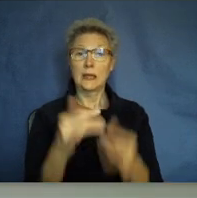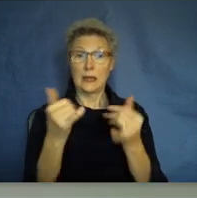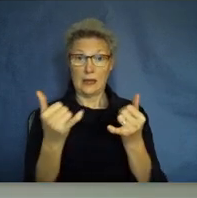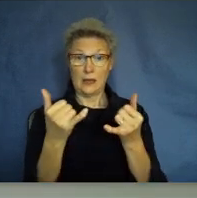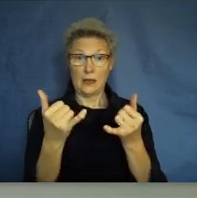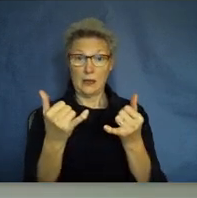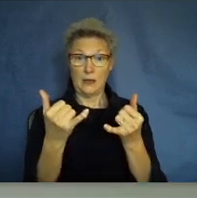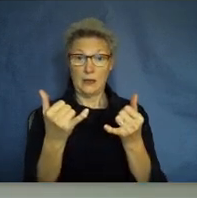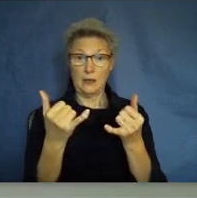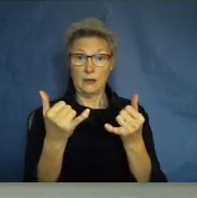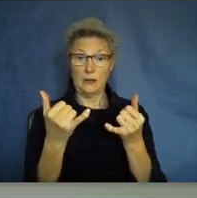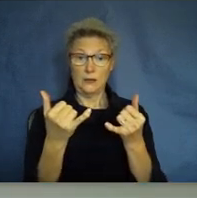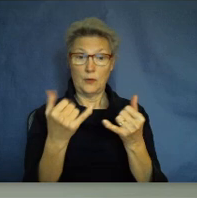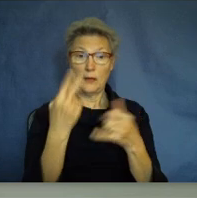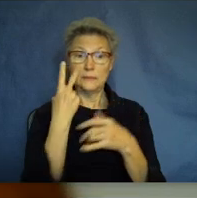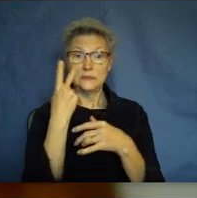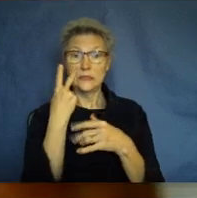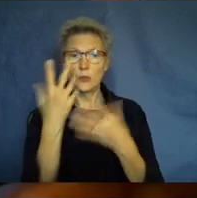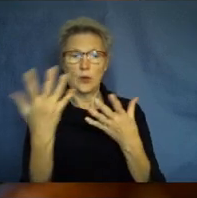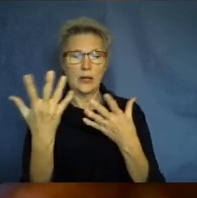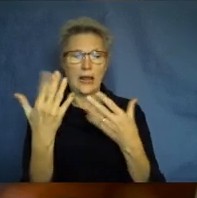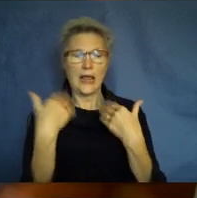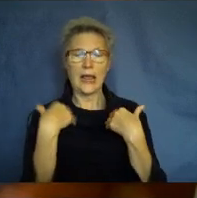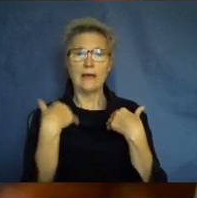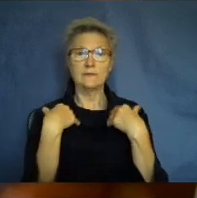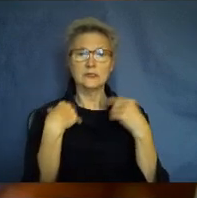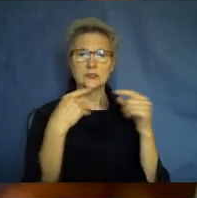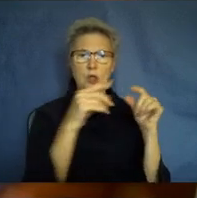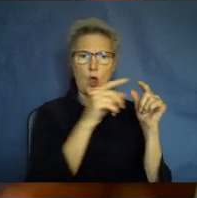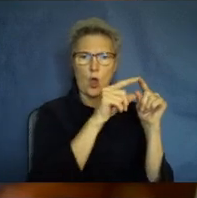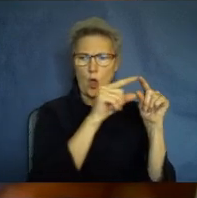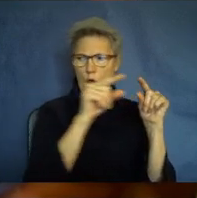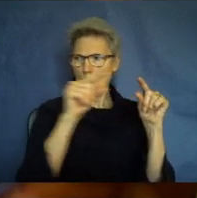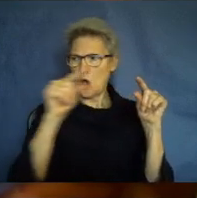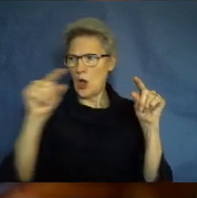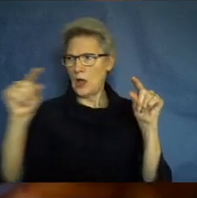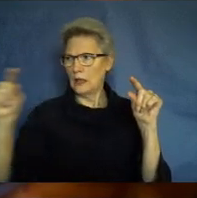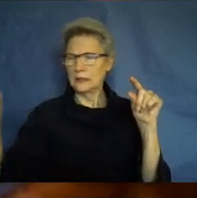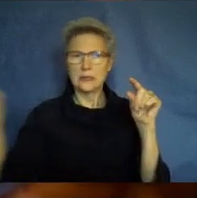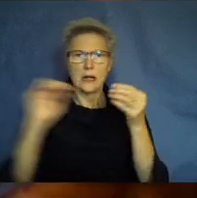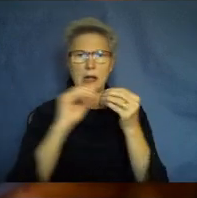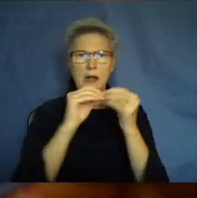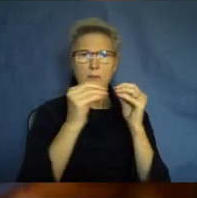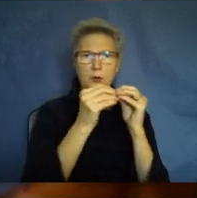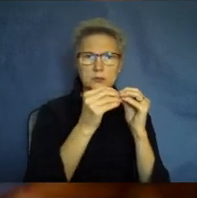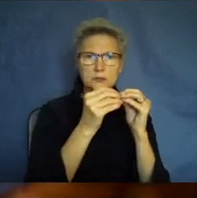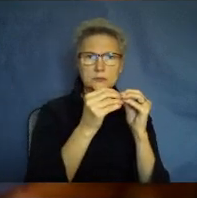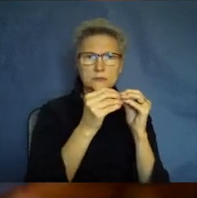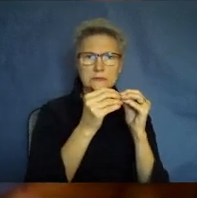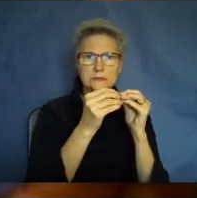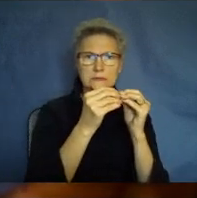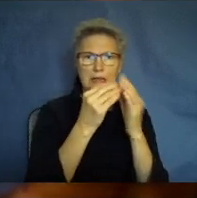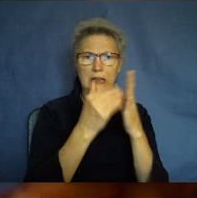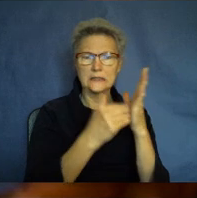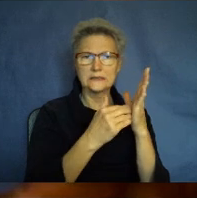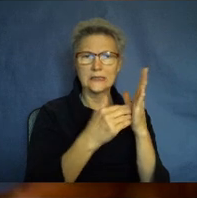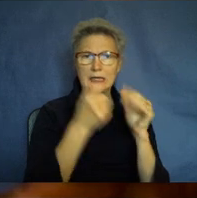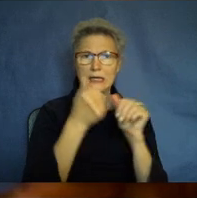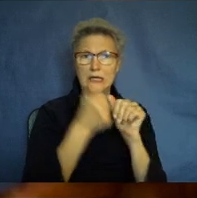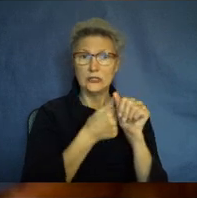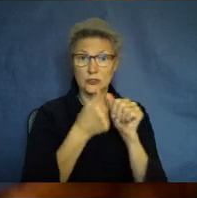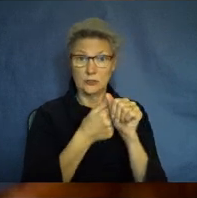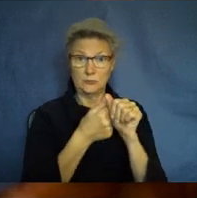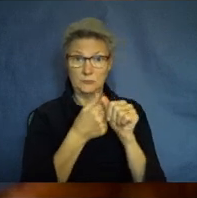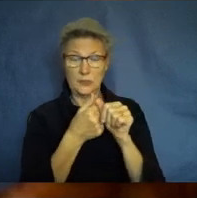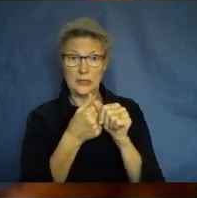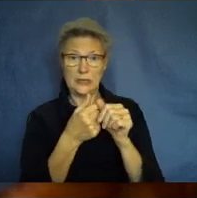Now, what I'm seeing is I have this long list of numbers. Each of these numbers can be referred to as a term,